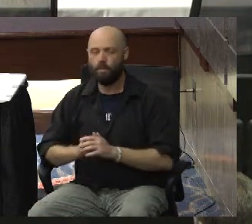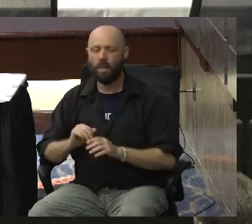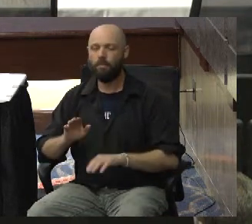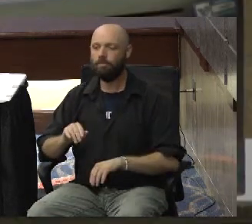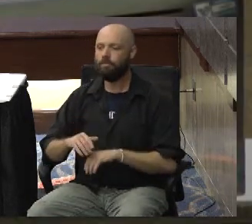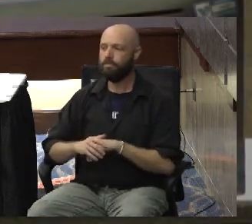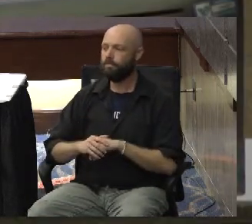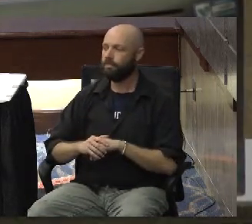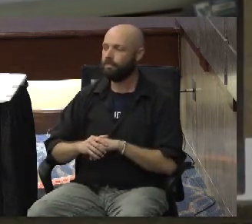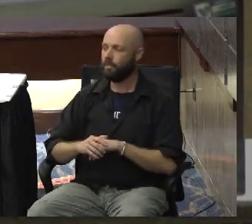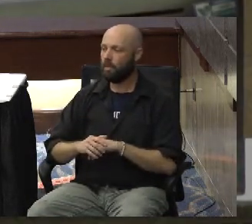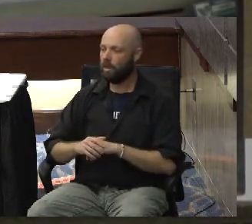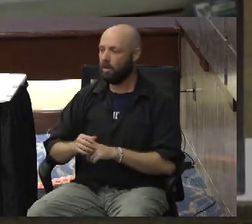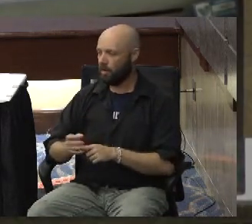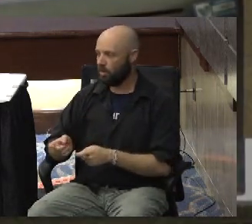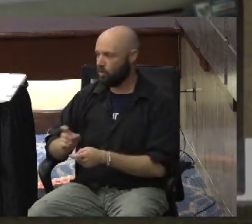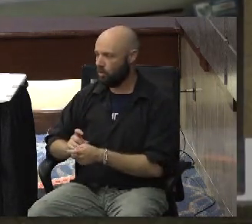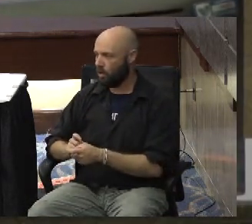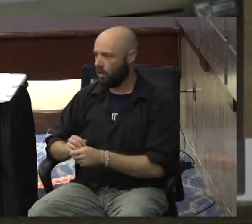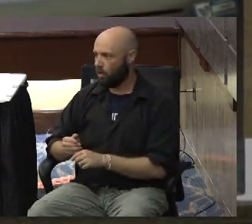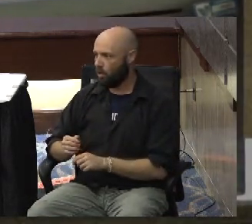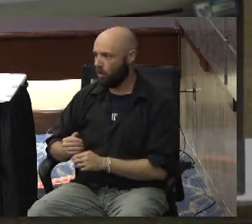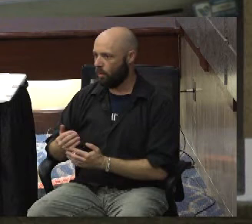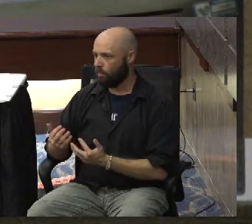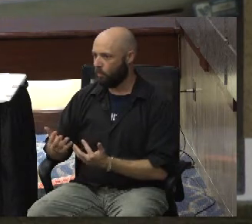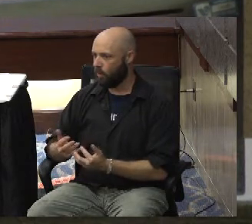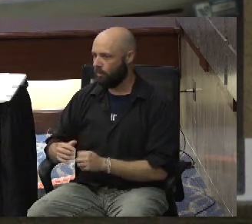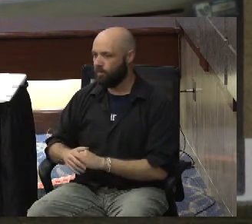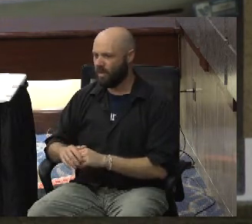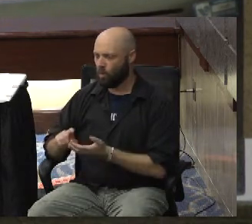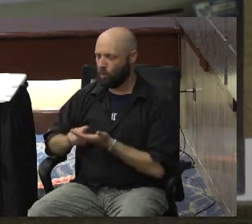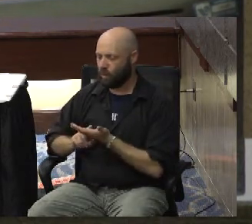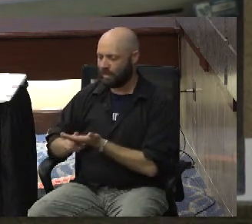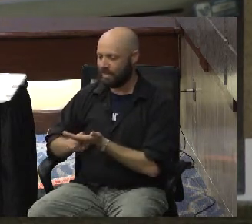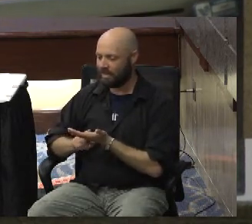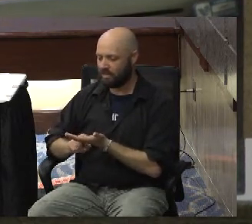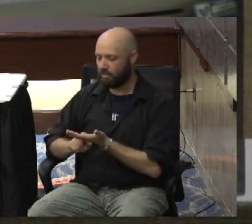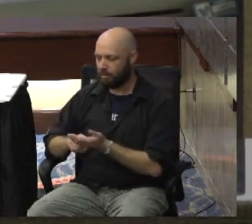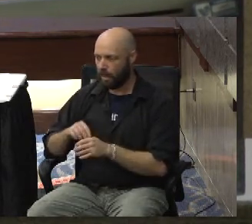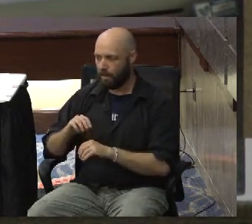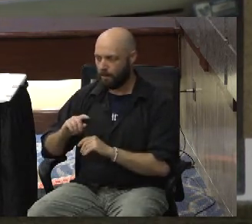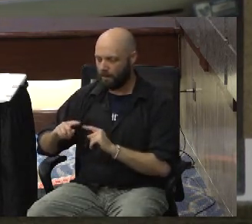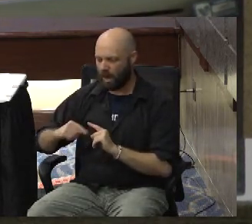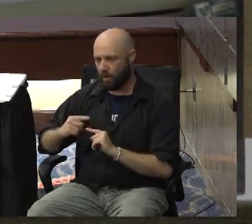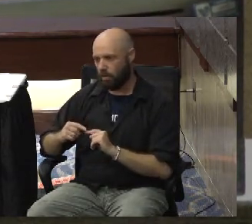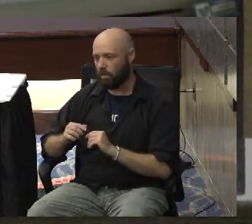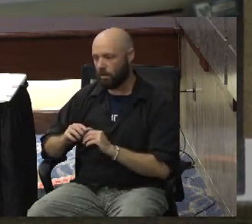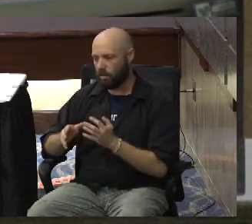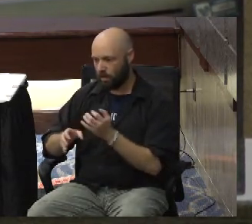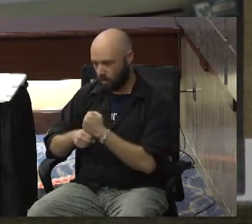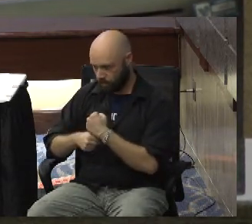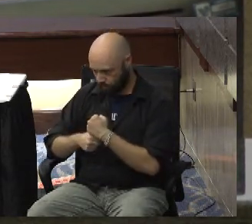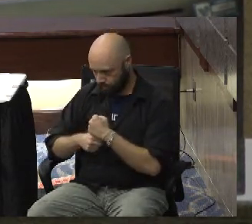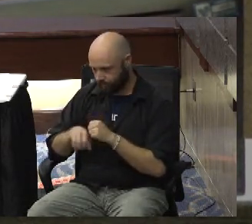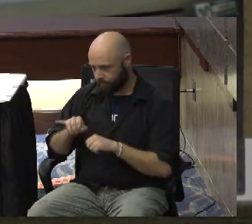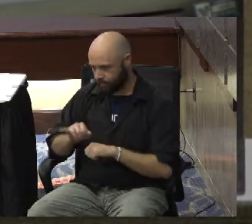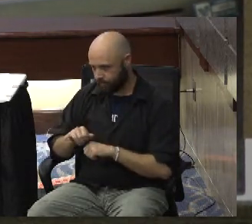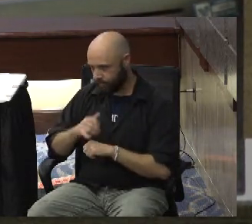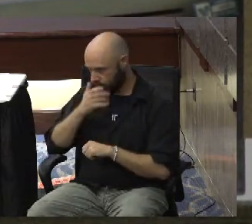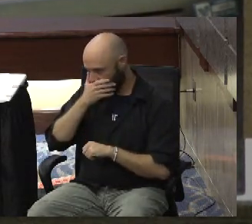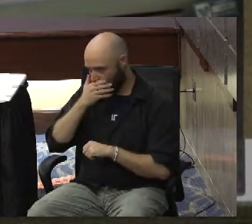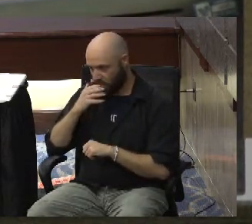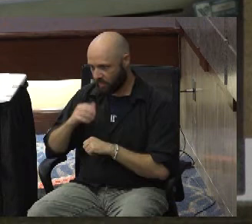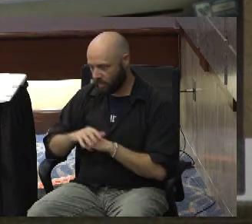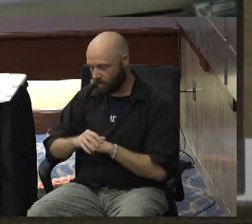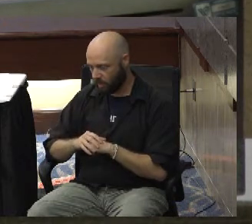We'll wrap up, I guess, on this and just say that there's been discussion on civil discourse, but I really think that this council is not just